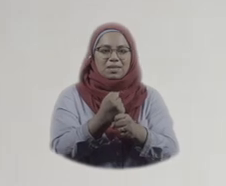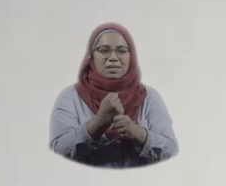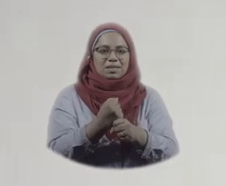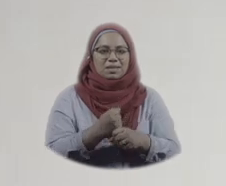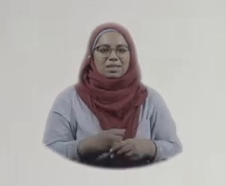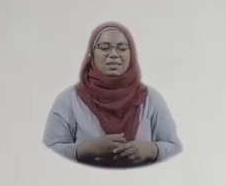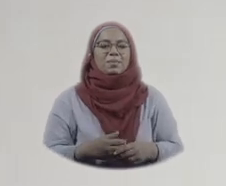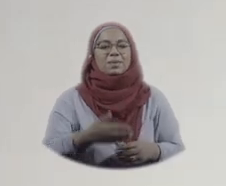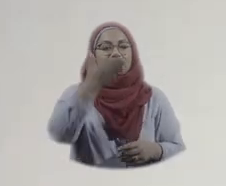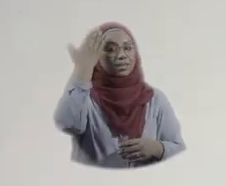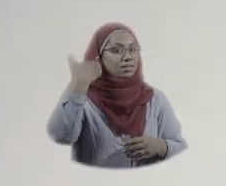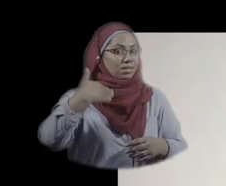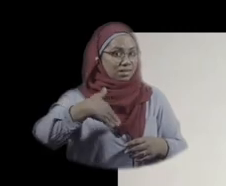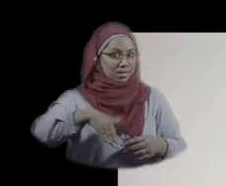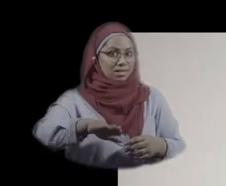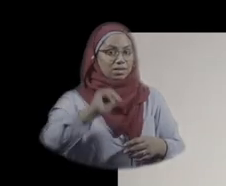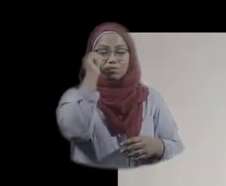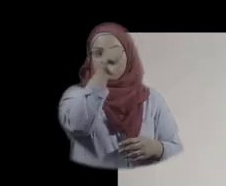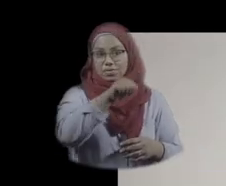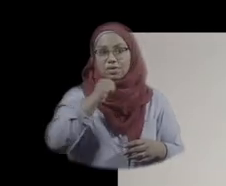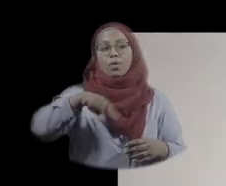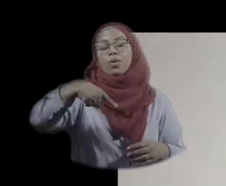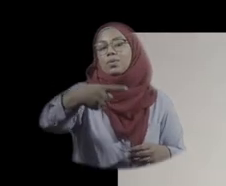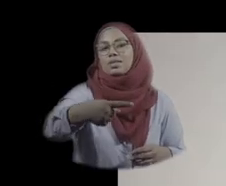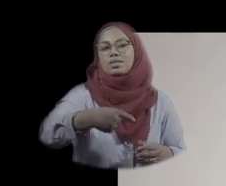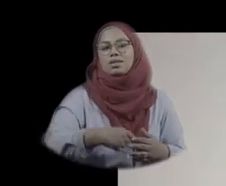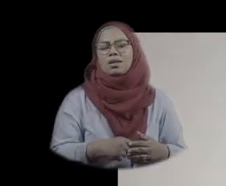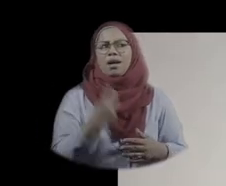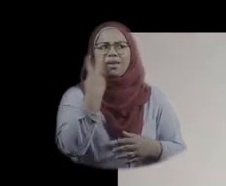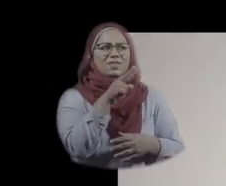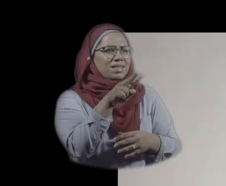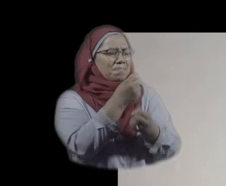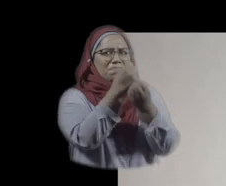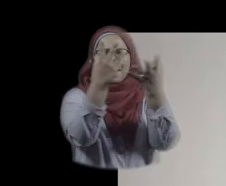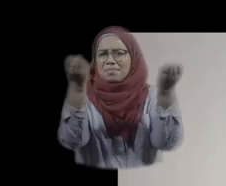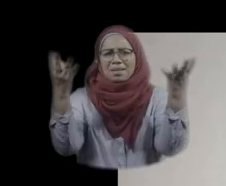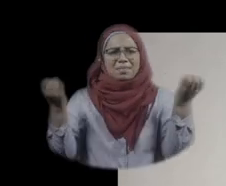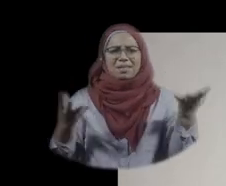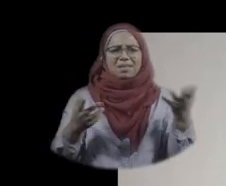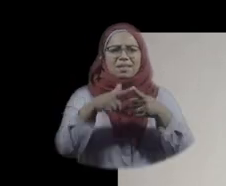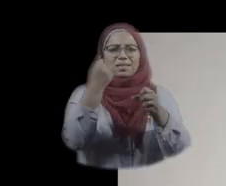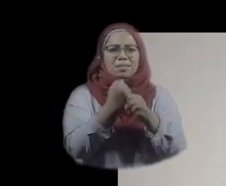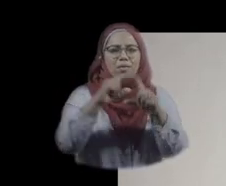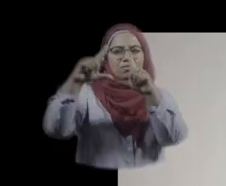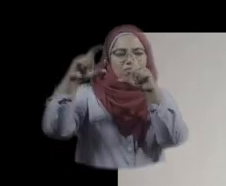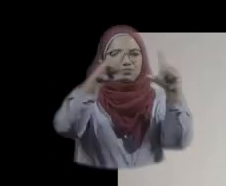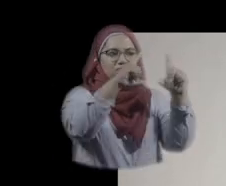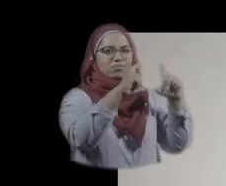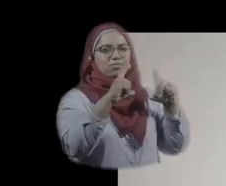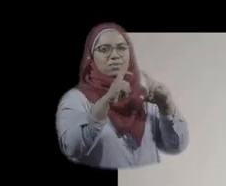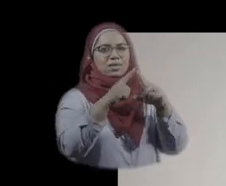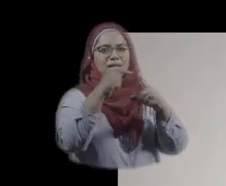Ni riti kambalen ek hal ko message ke jaha phone na abadas I've seen so many of those and taken pictures